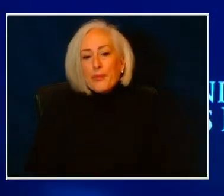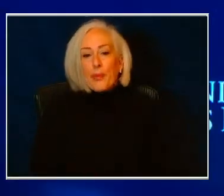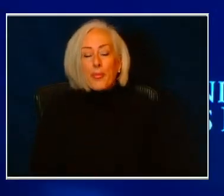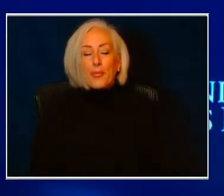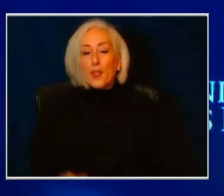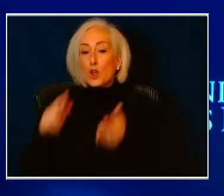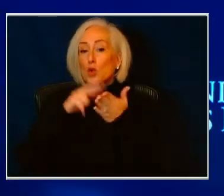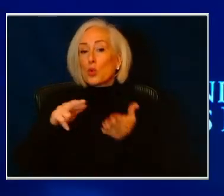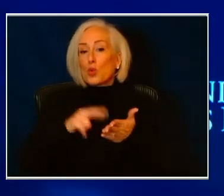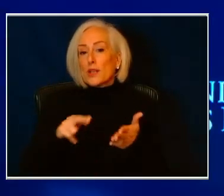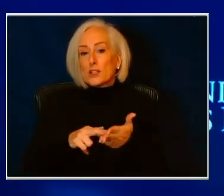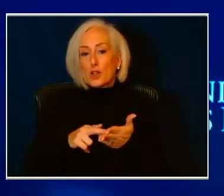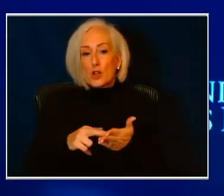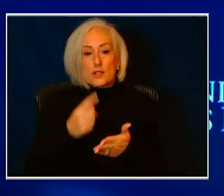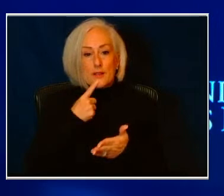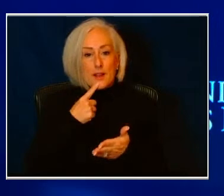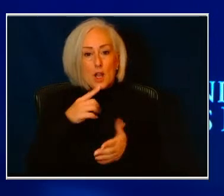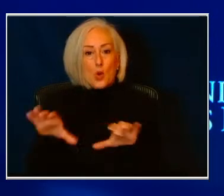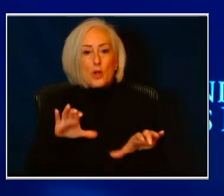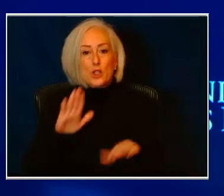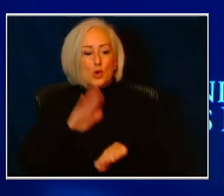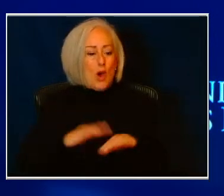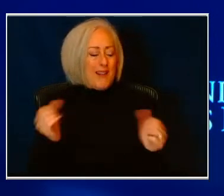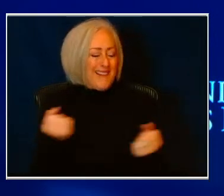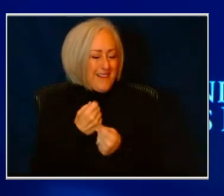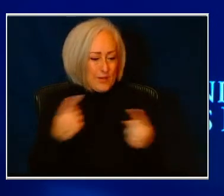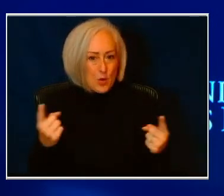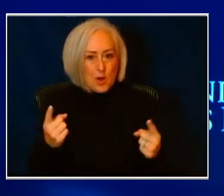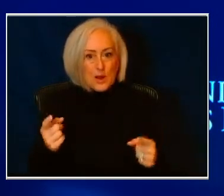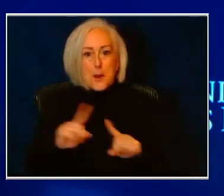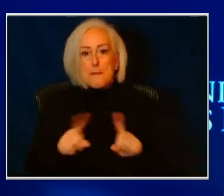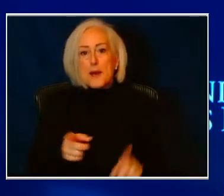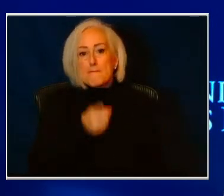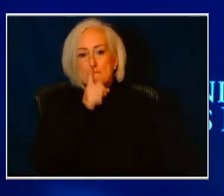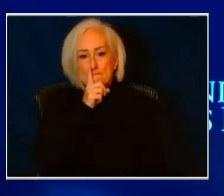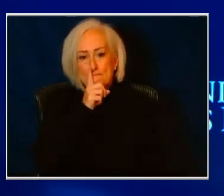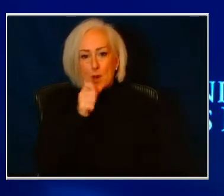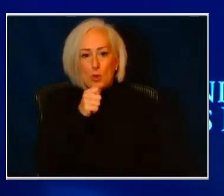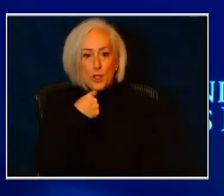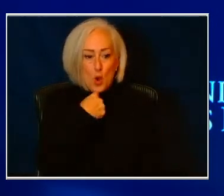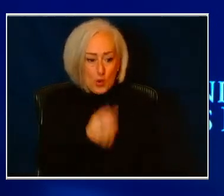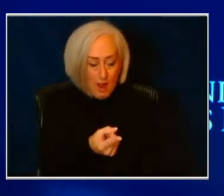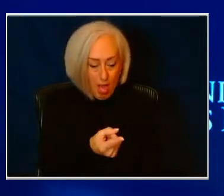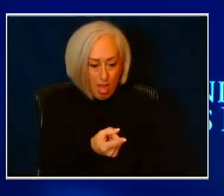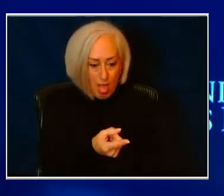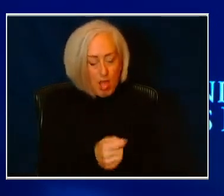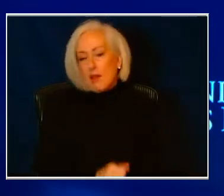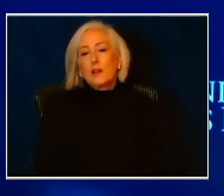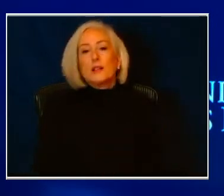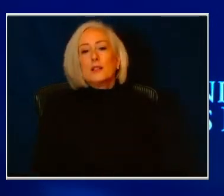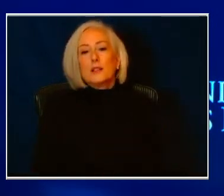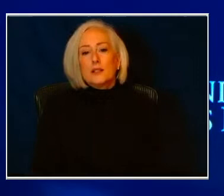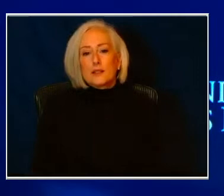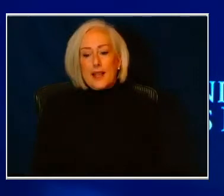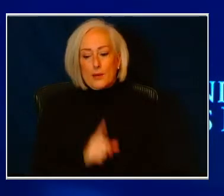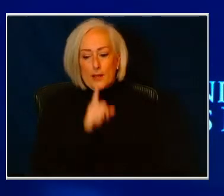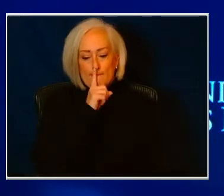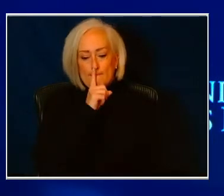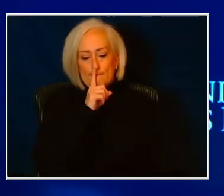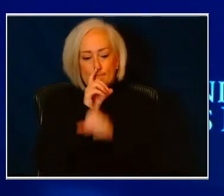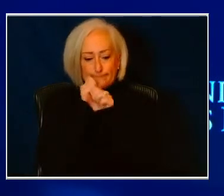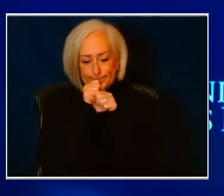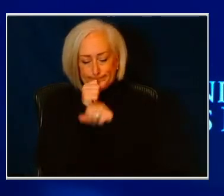do it on basically everybody, but we don't tell. We actually keep it, even each other, we sort of keep it sort of hidden